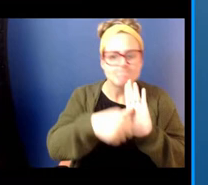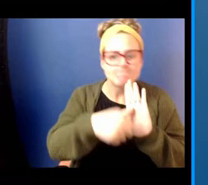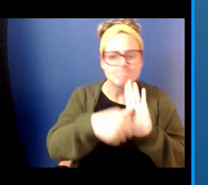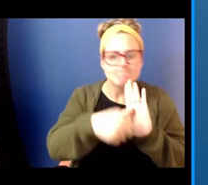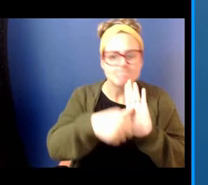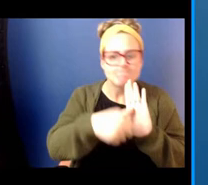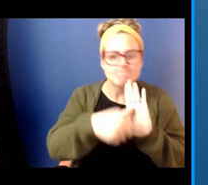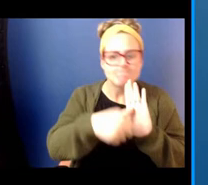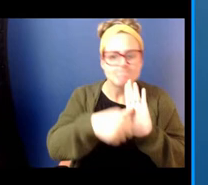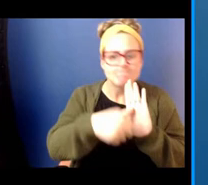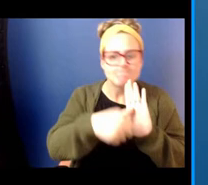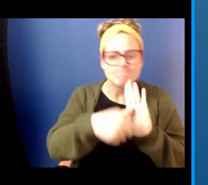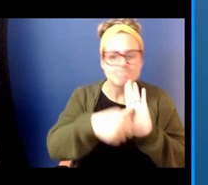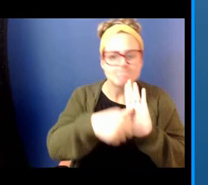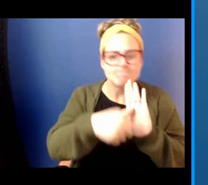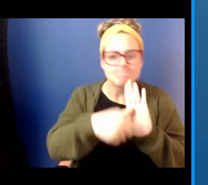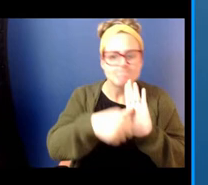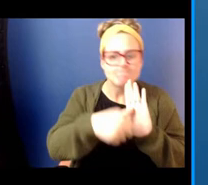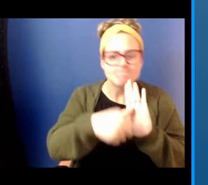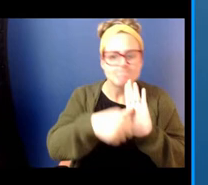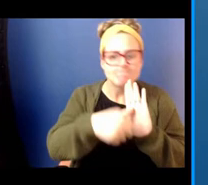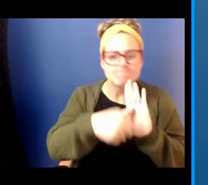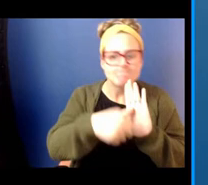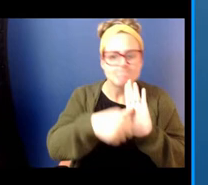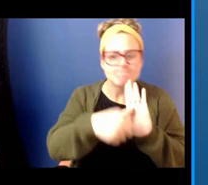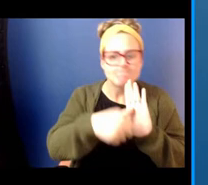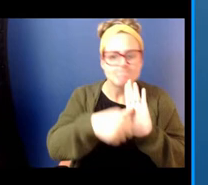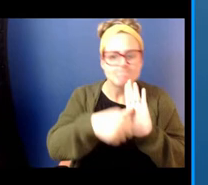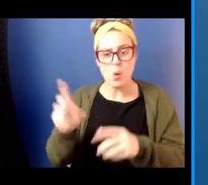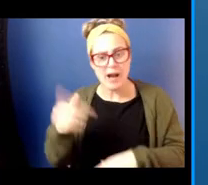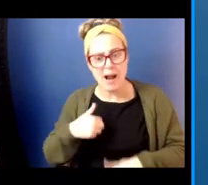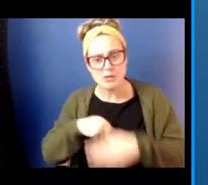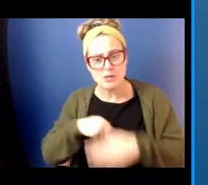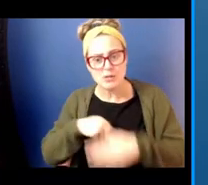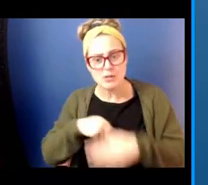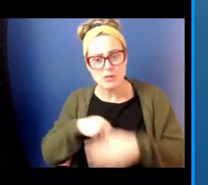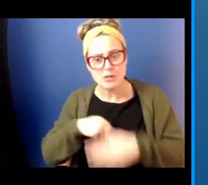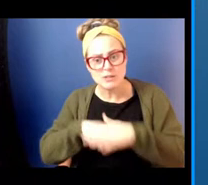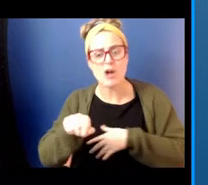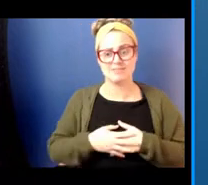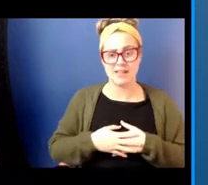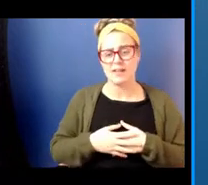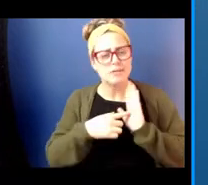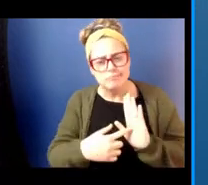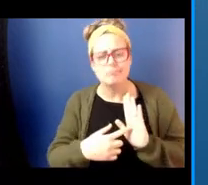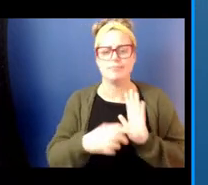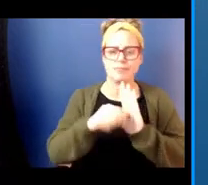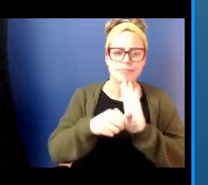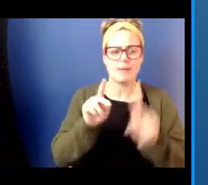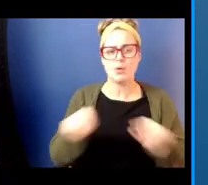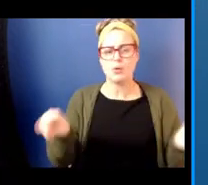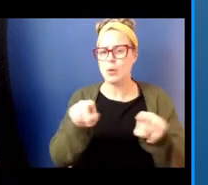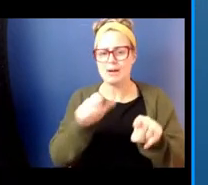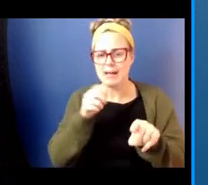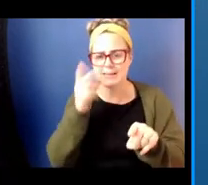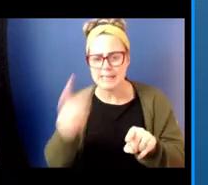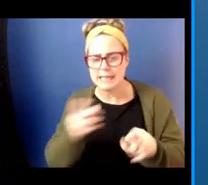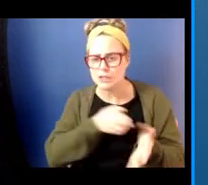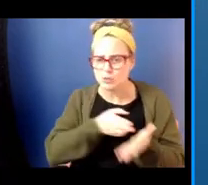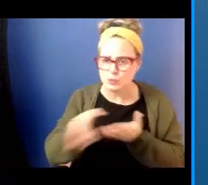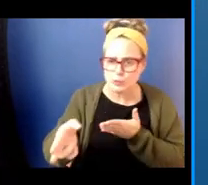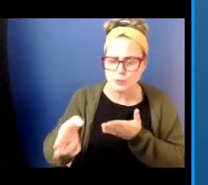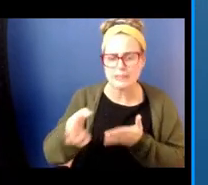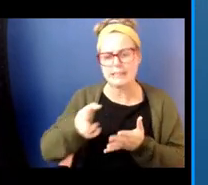sometimes don't get to be seen as truly good honest hard work and tax paying Americans